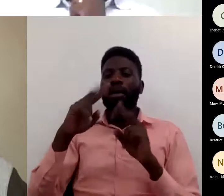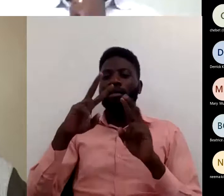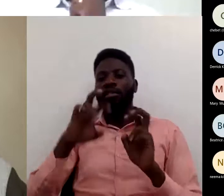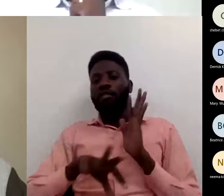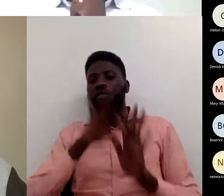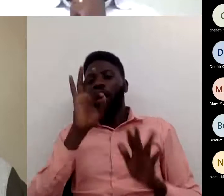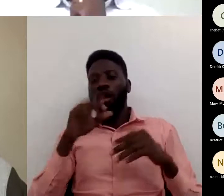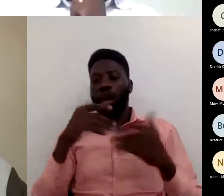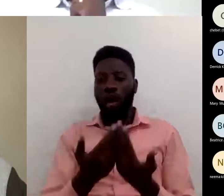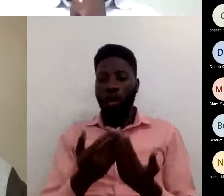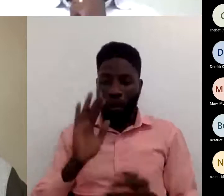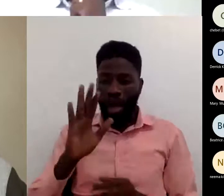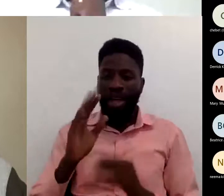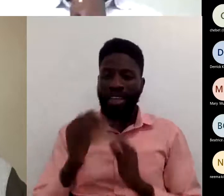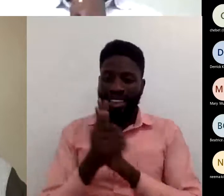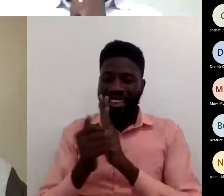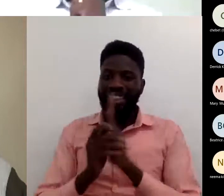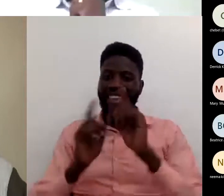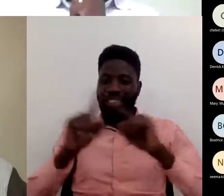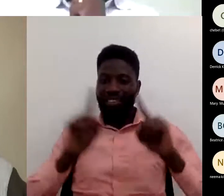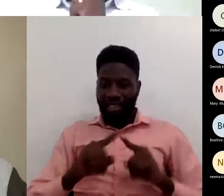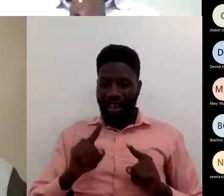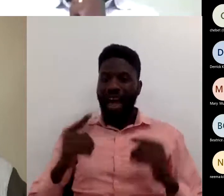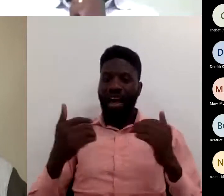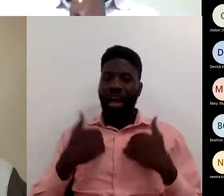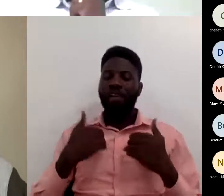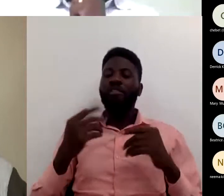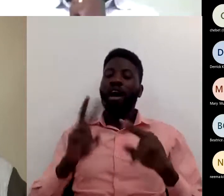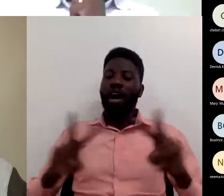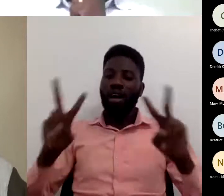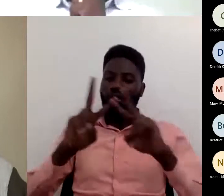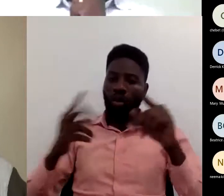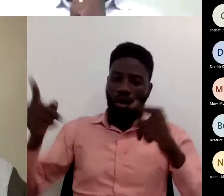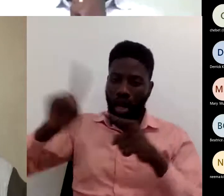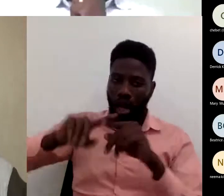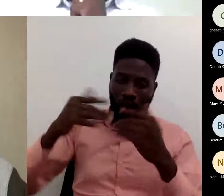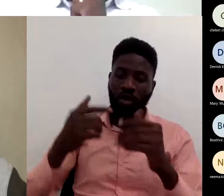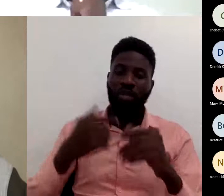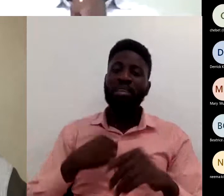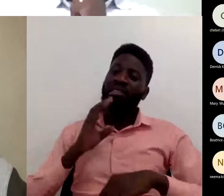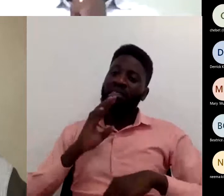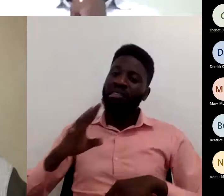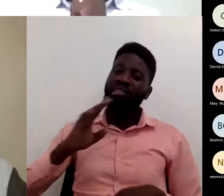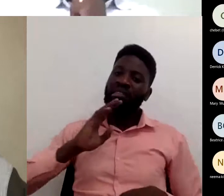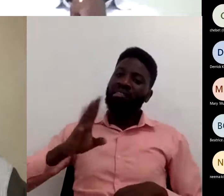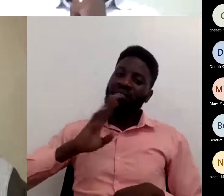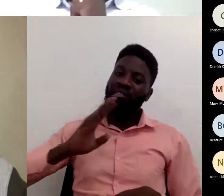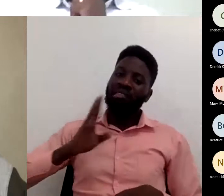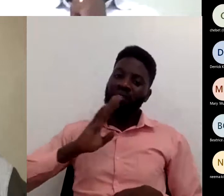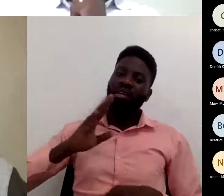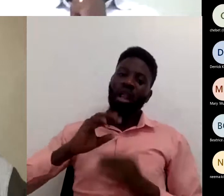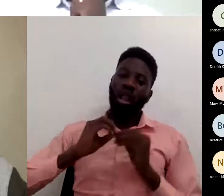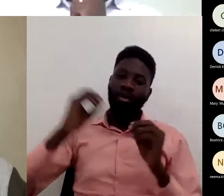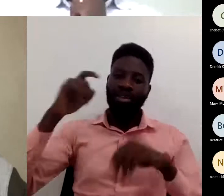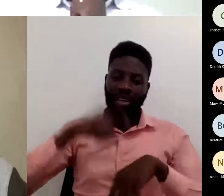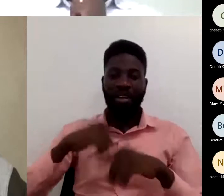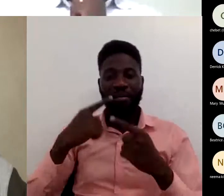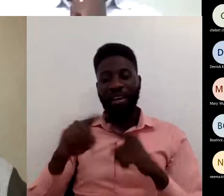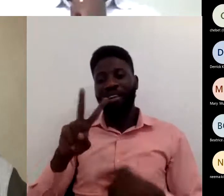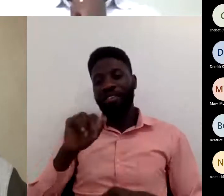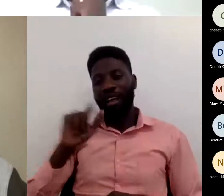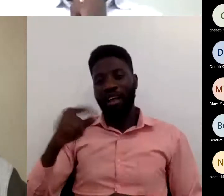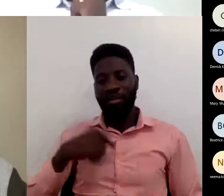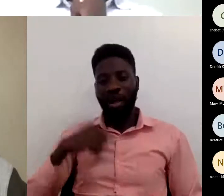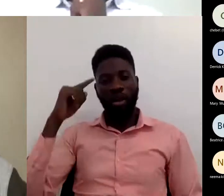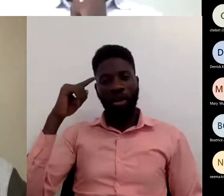experiences, and add value to where you are? So I think I can go on this for a long, long time, but I hope, Val, that kind of